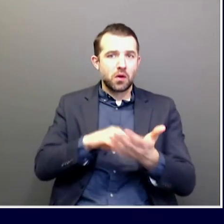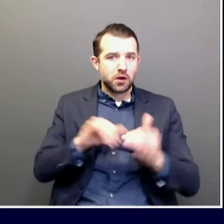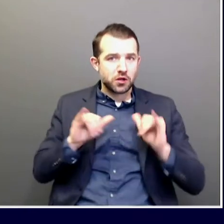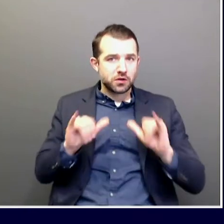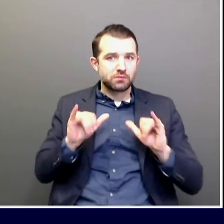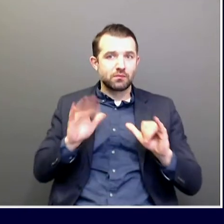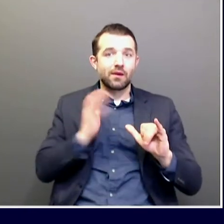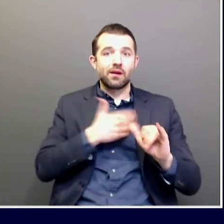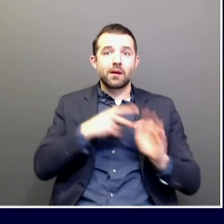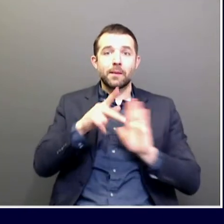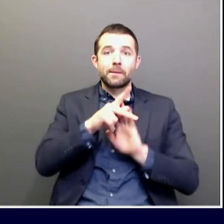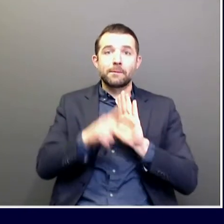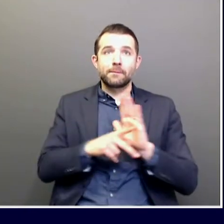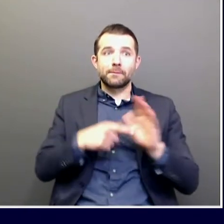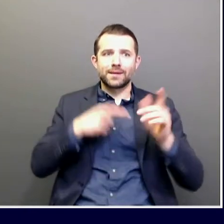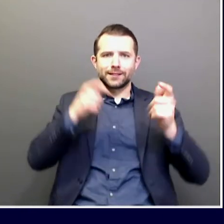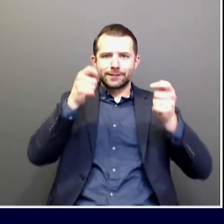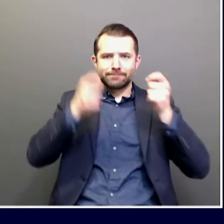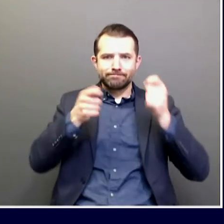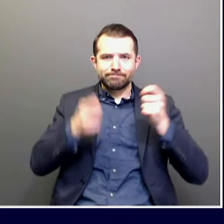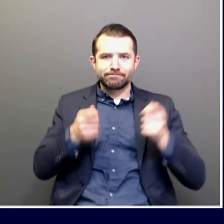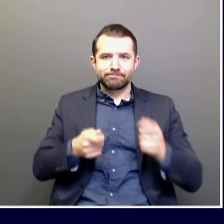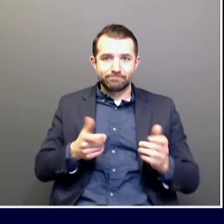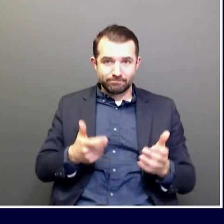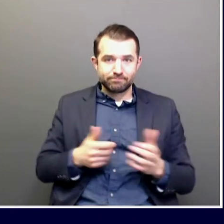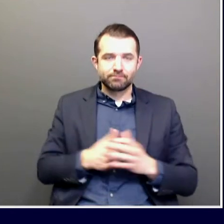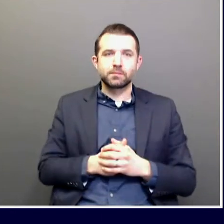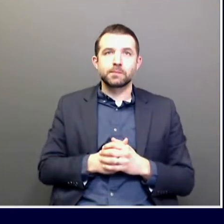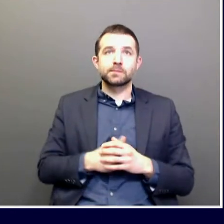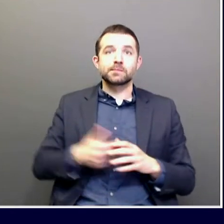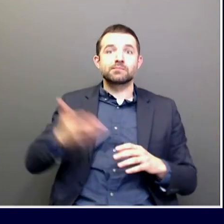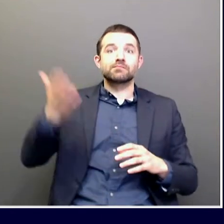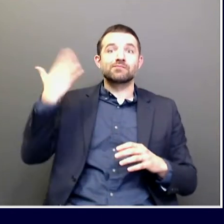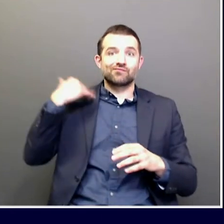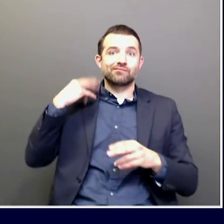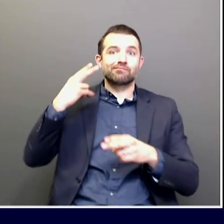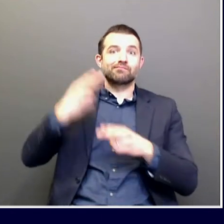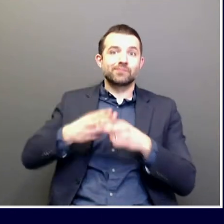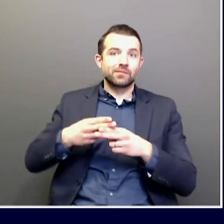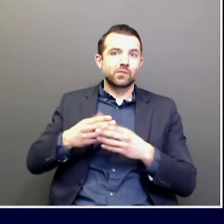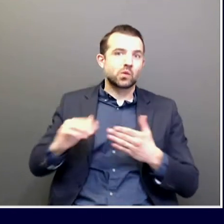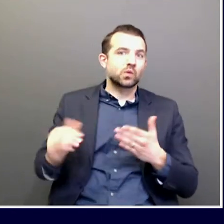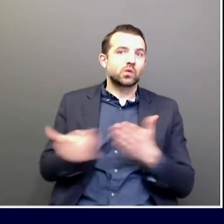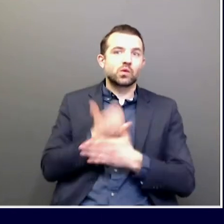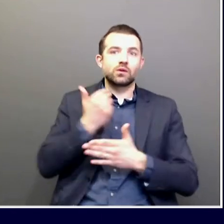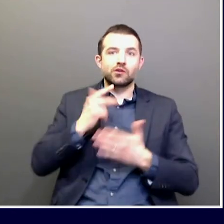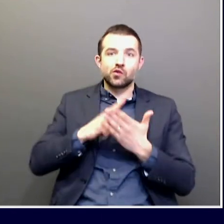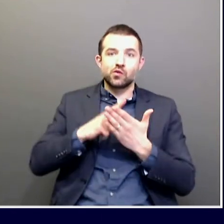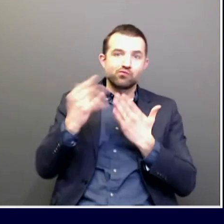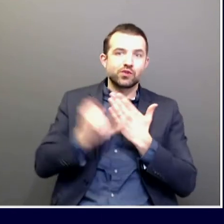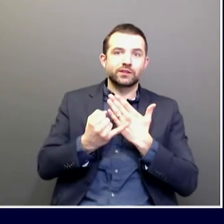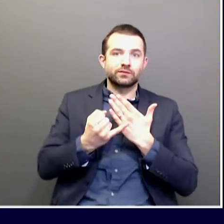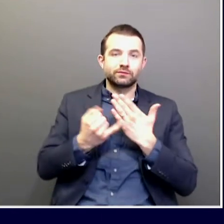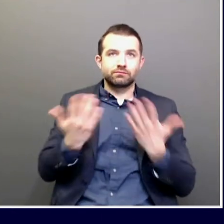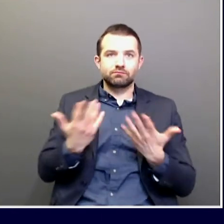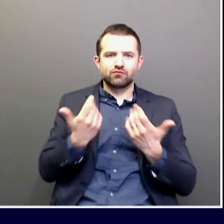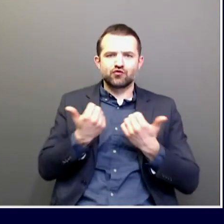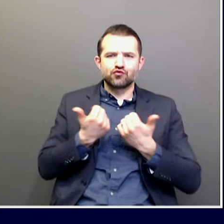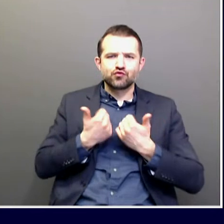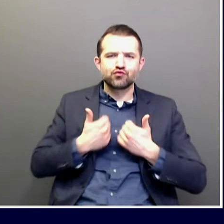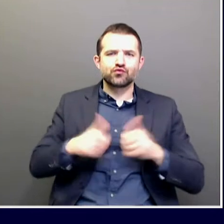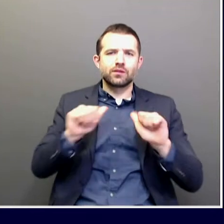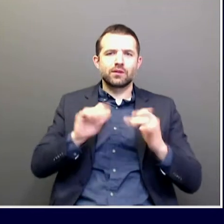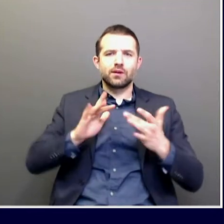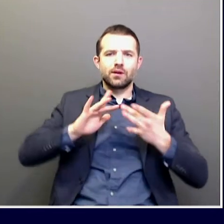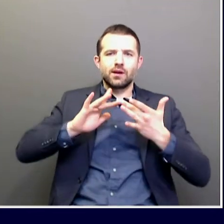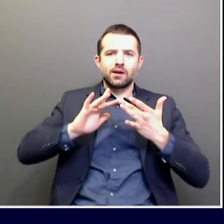get that going this school year. Have these conversations also been, would you apply them to school administrators and teachers